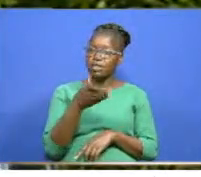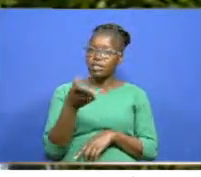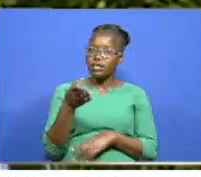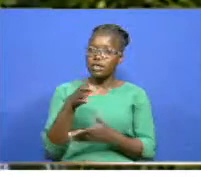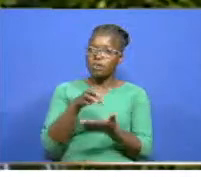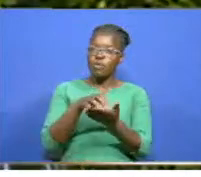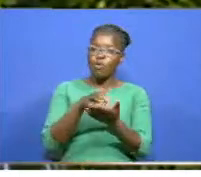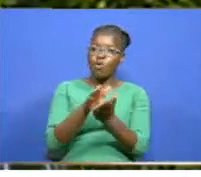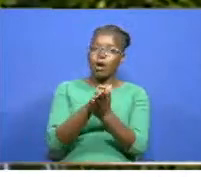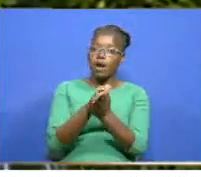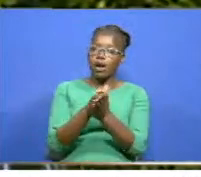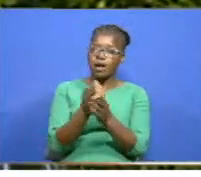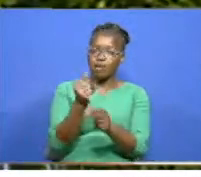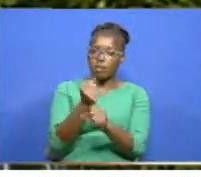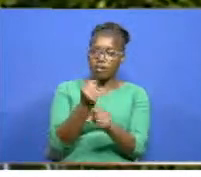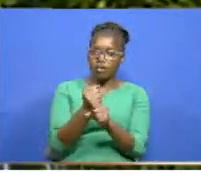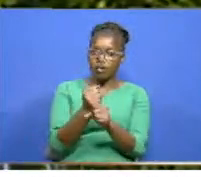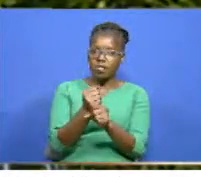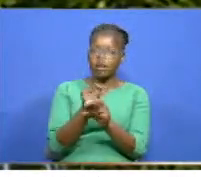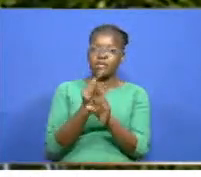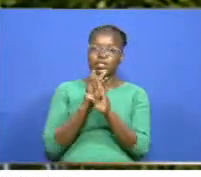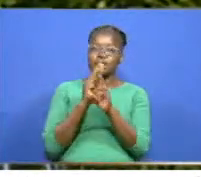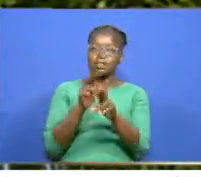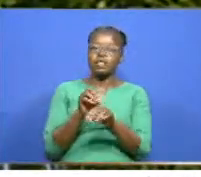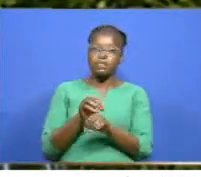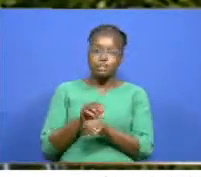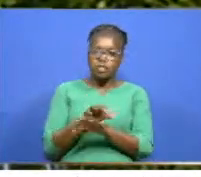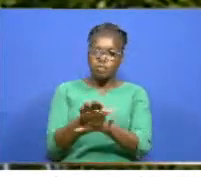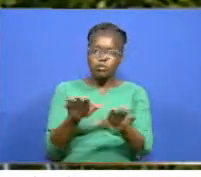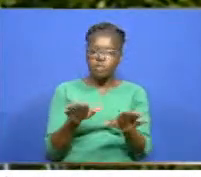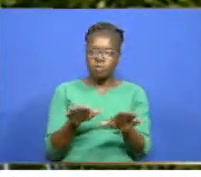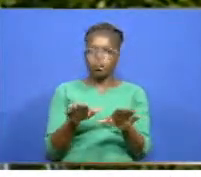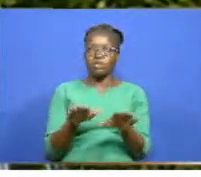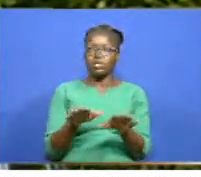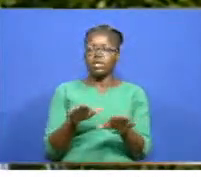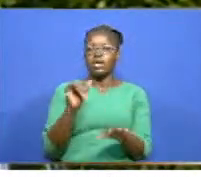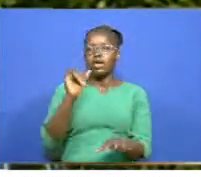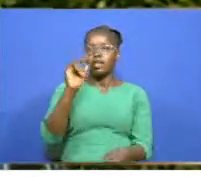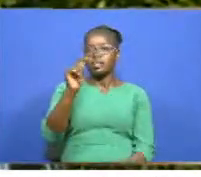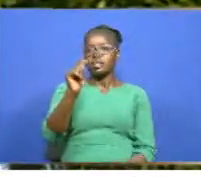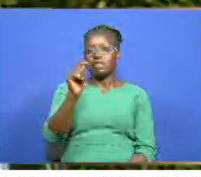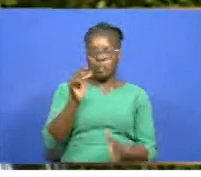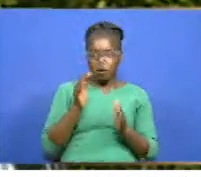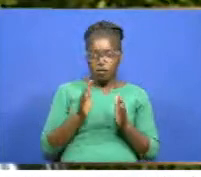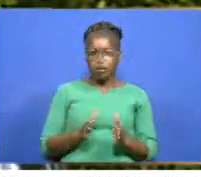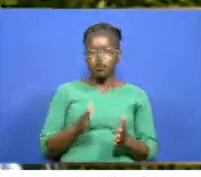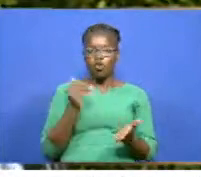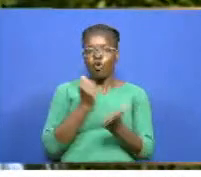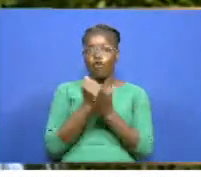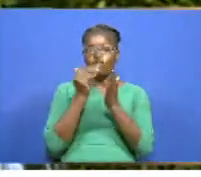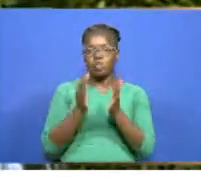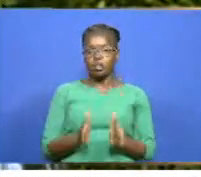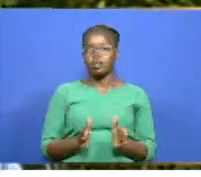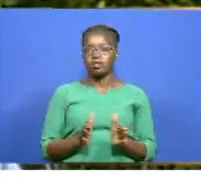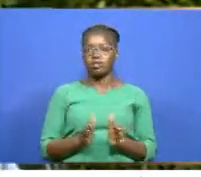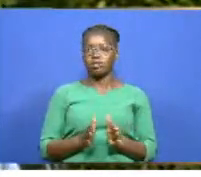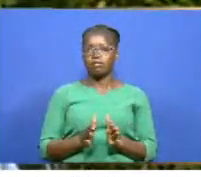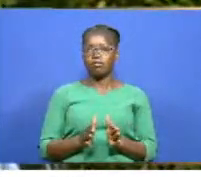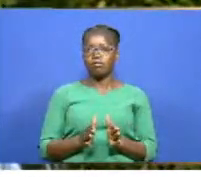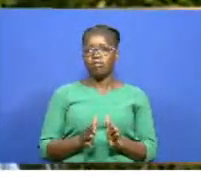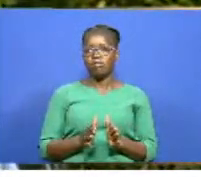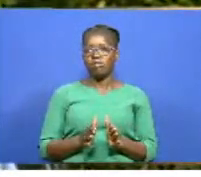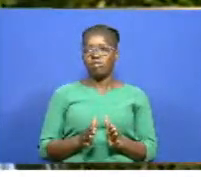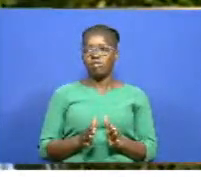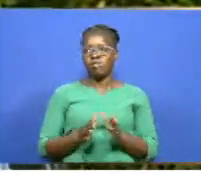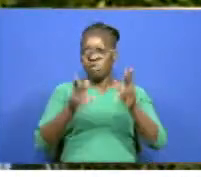within the results transmission. He's an IT person, but he's an officer of